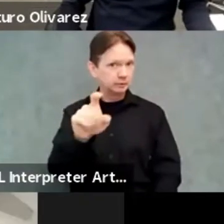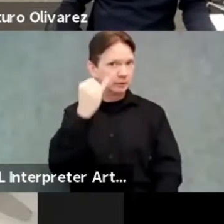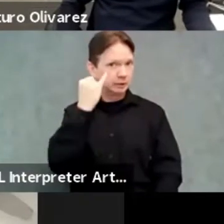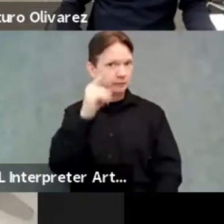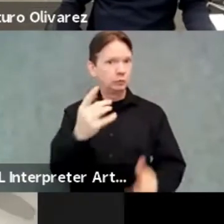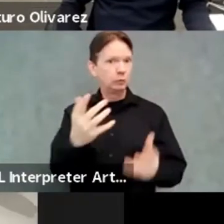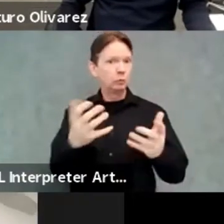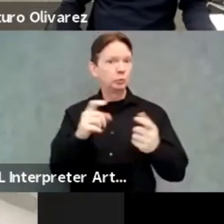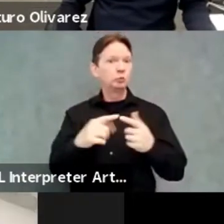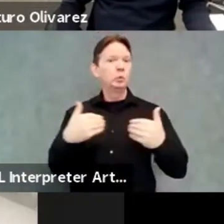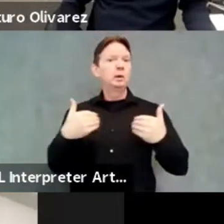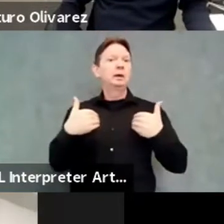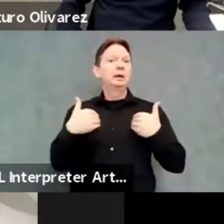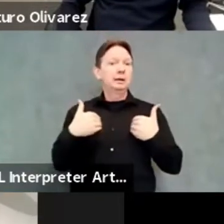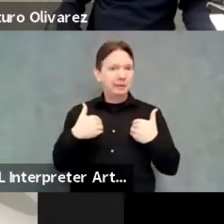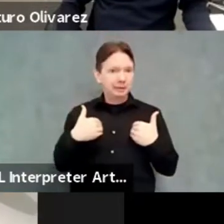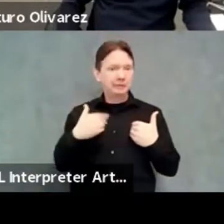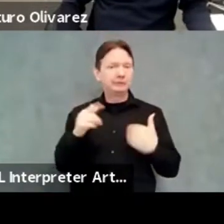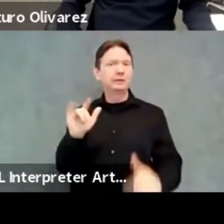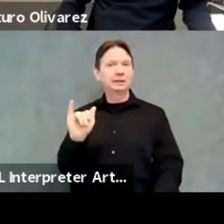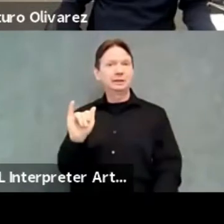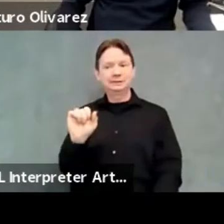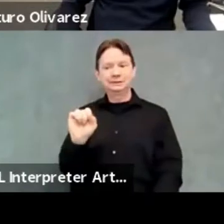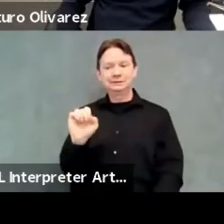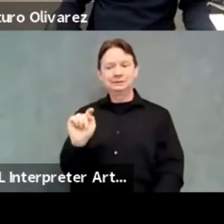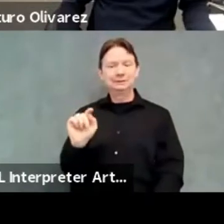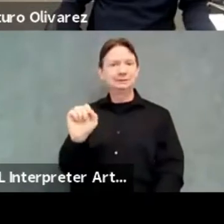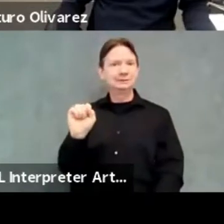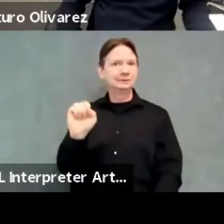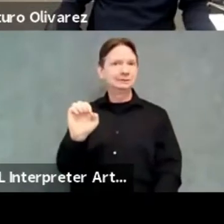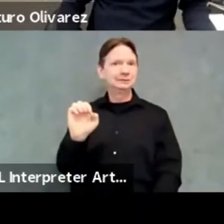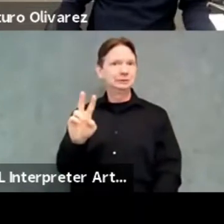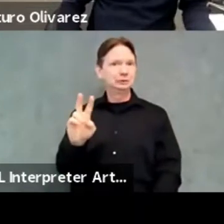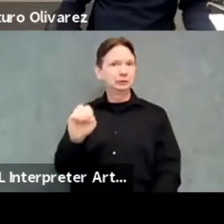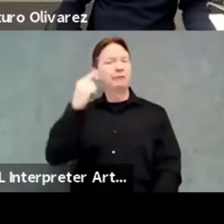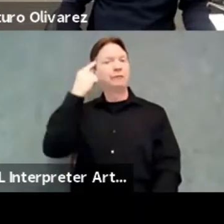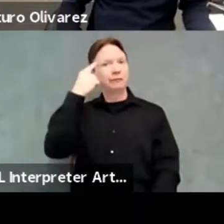a forum listserv for your SIG. And for those who opt to do so,